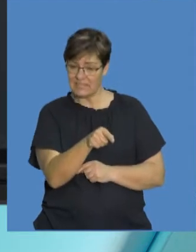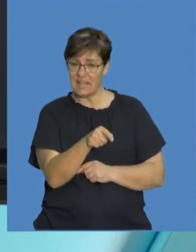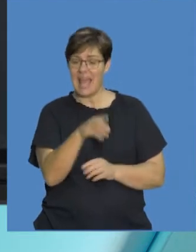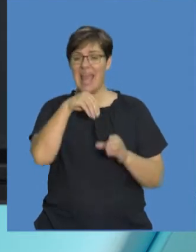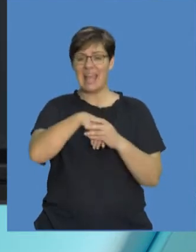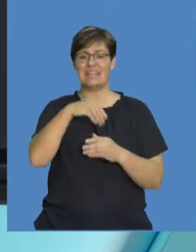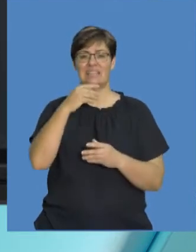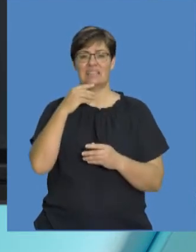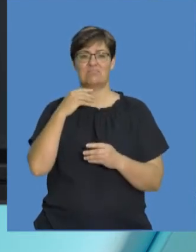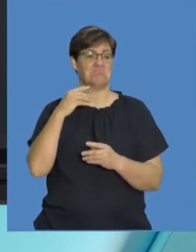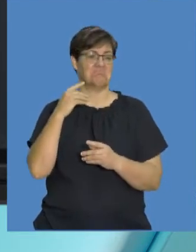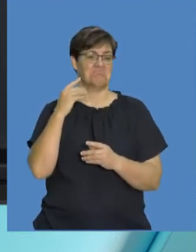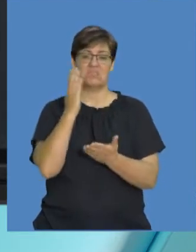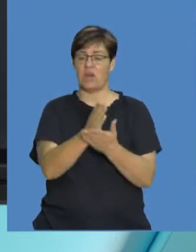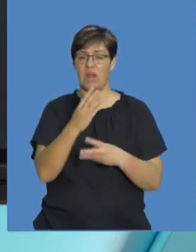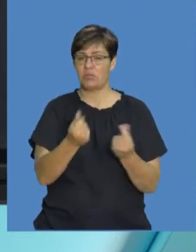materials,